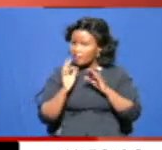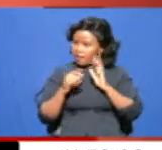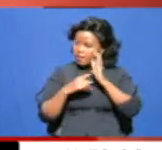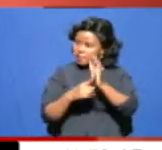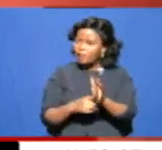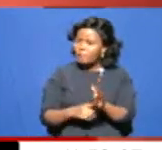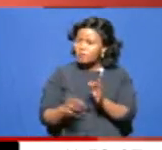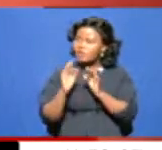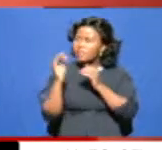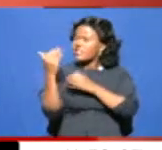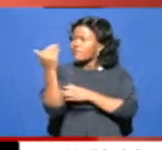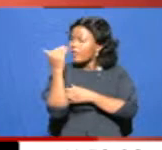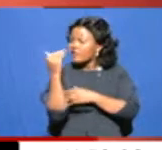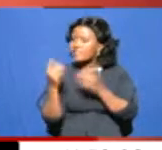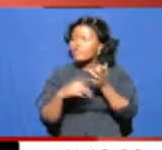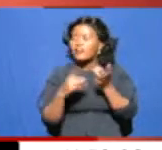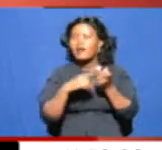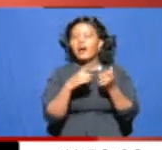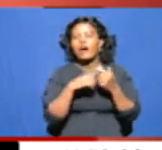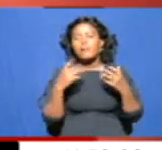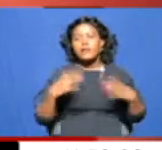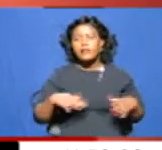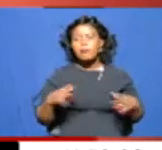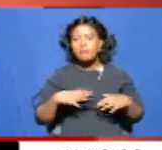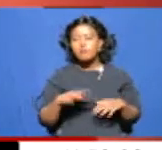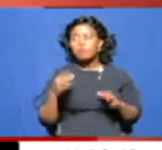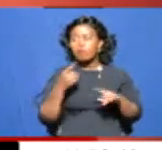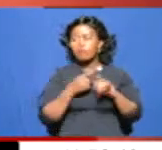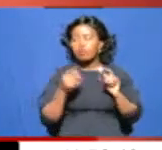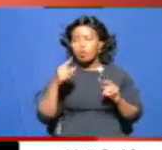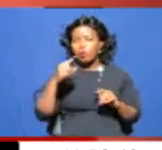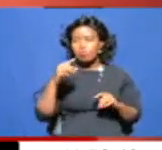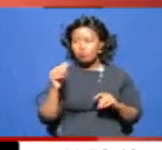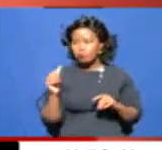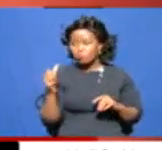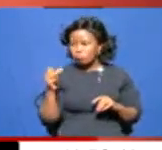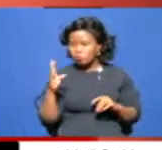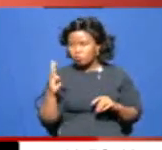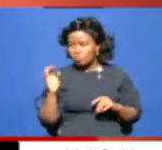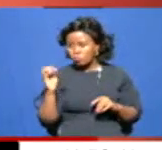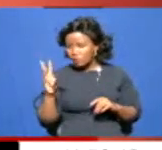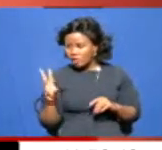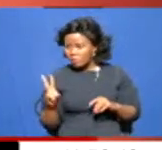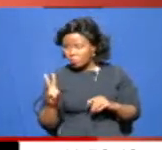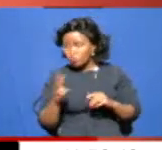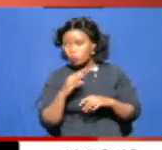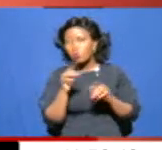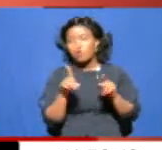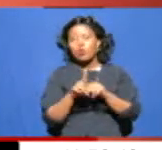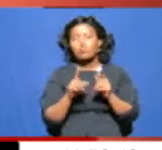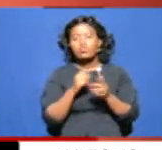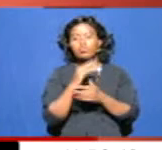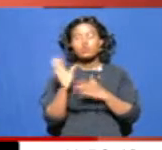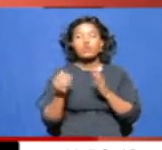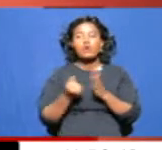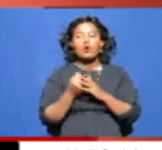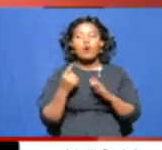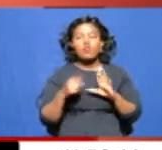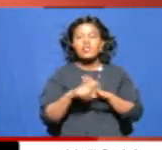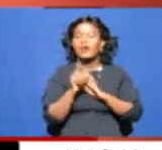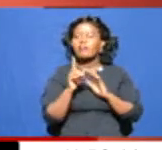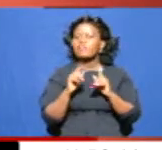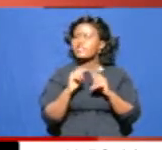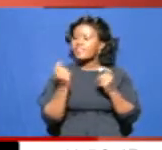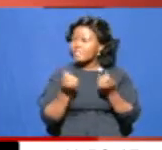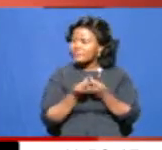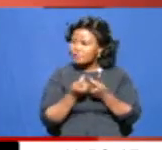many players from Gaspo does one person know? Mm-hmm. Not really many. And it all boils down also to these teams themselves. What are they doing to